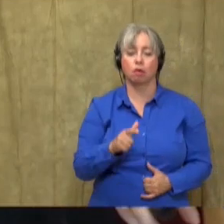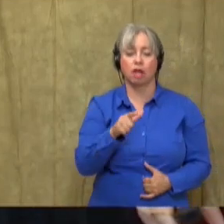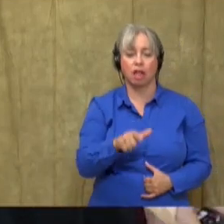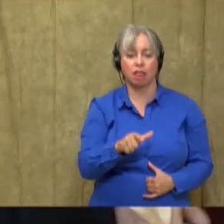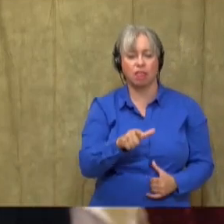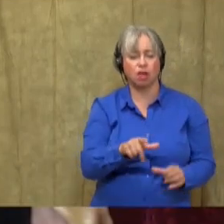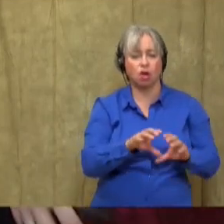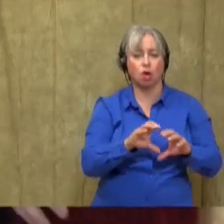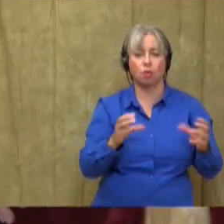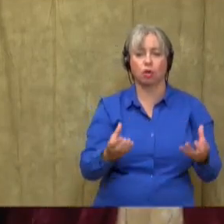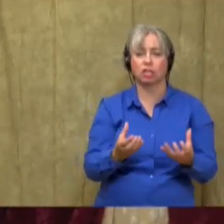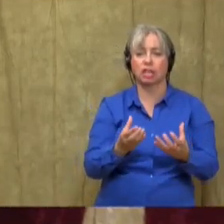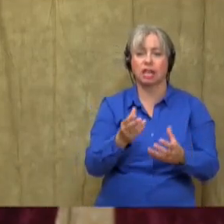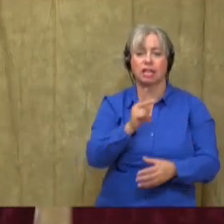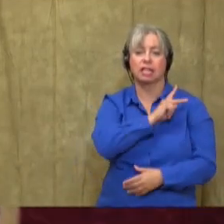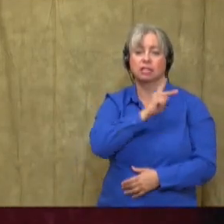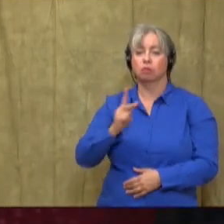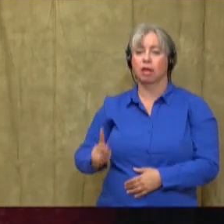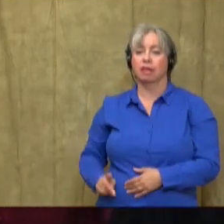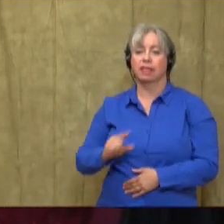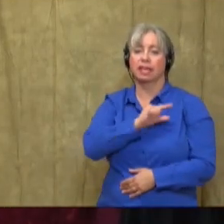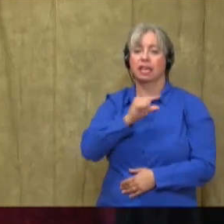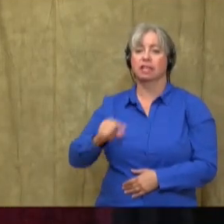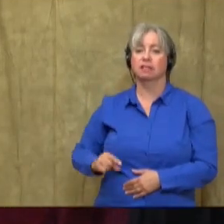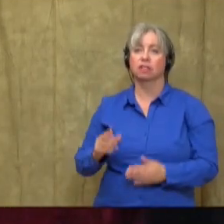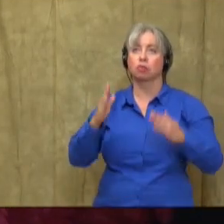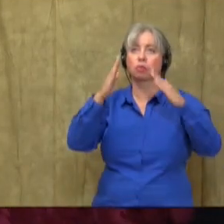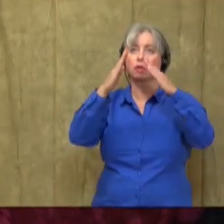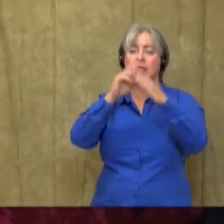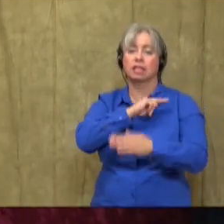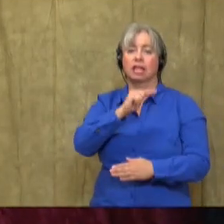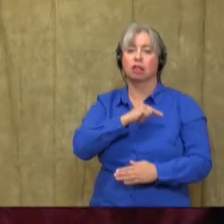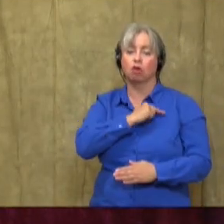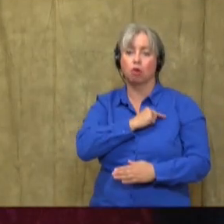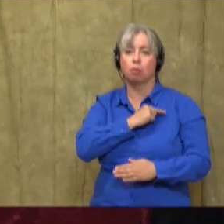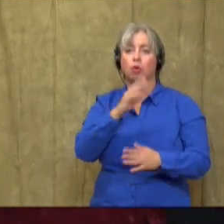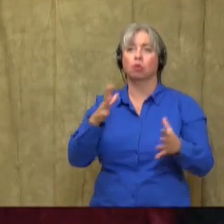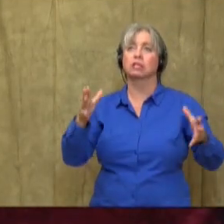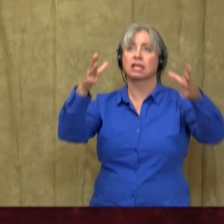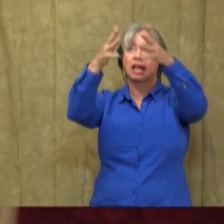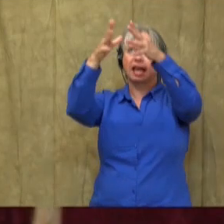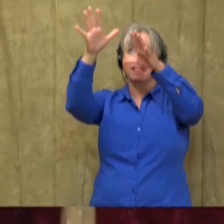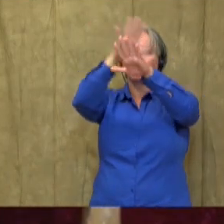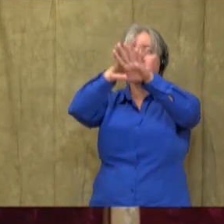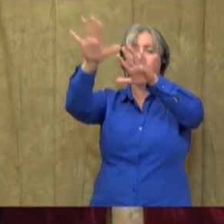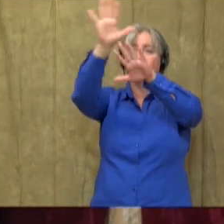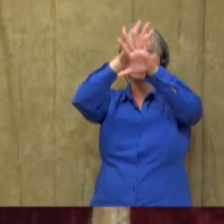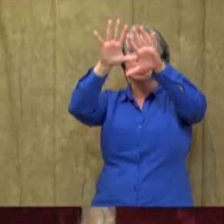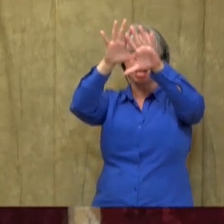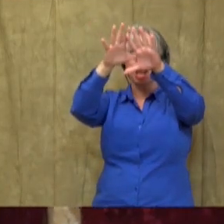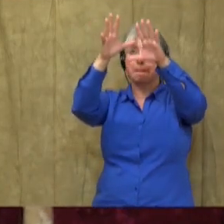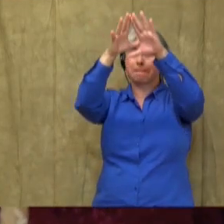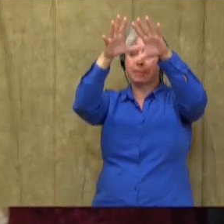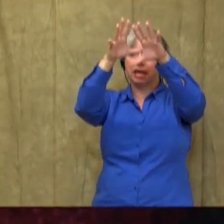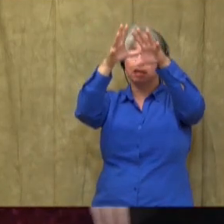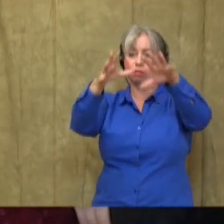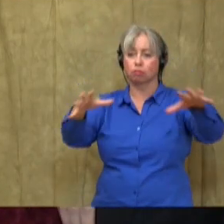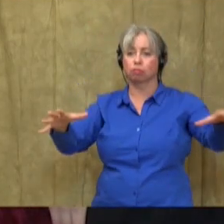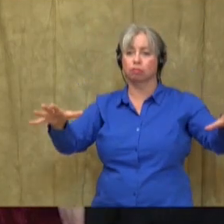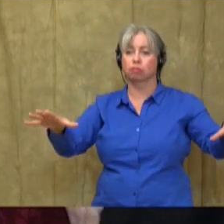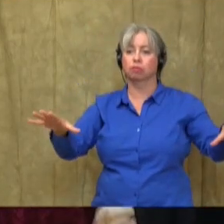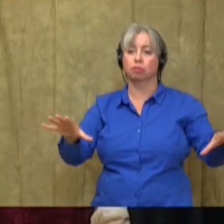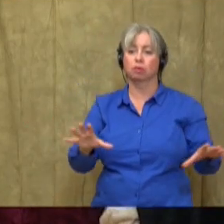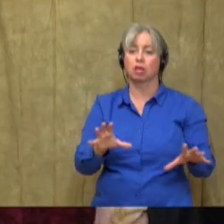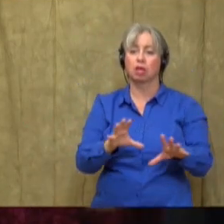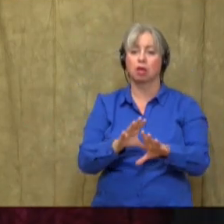with the lower class? We had the kings and queens, we had the nobles, we had the knights, we had all that going on. But none of this would work without the